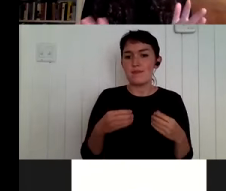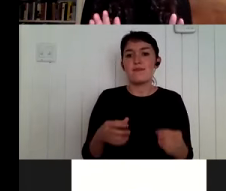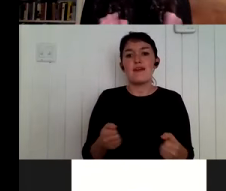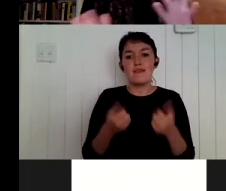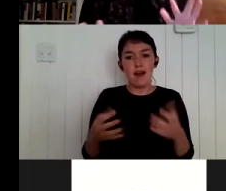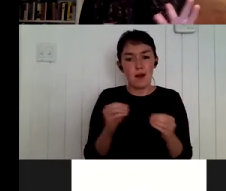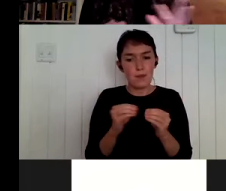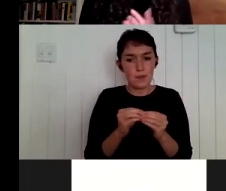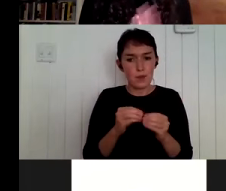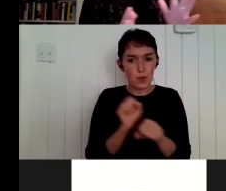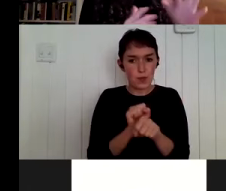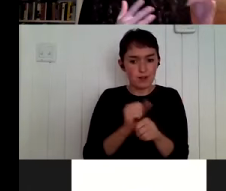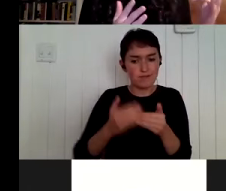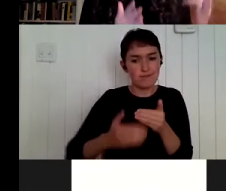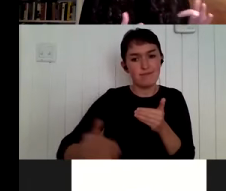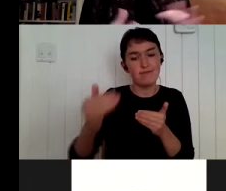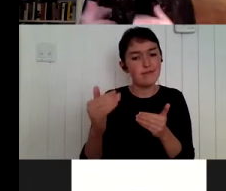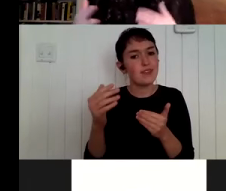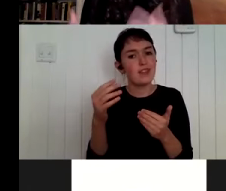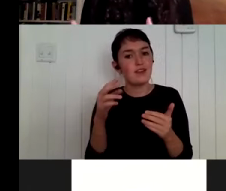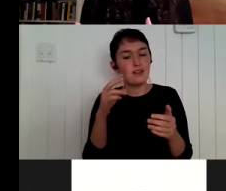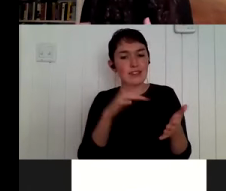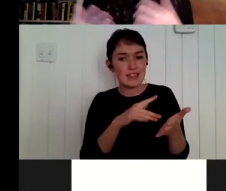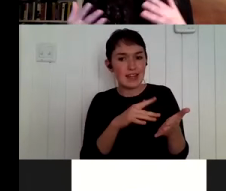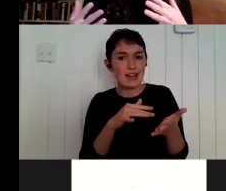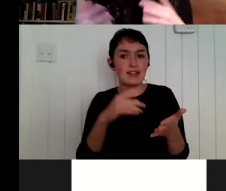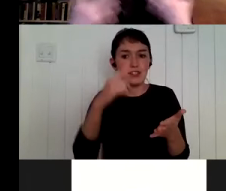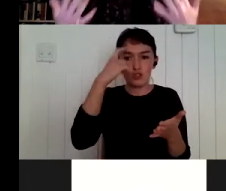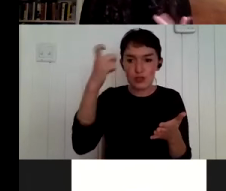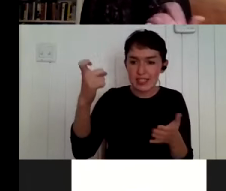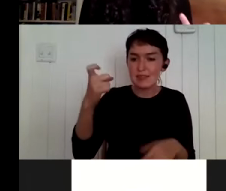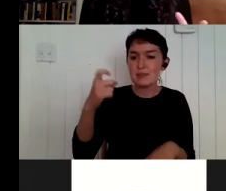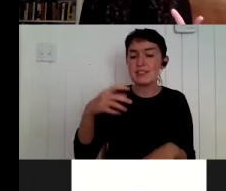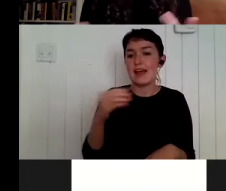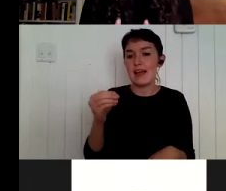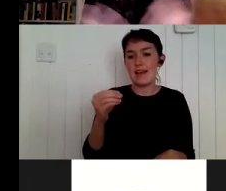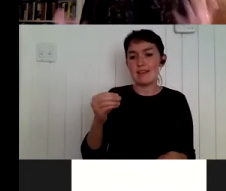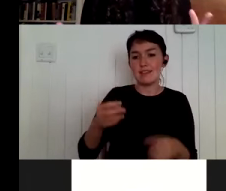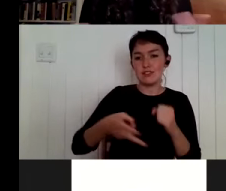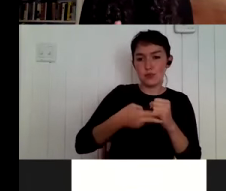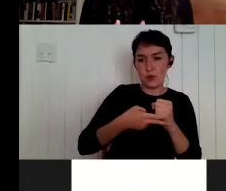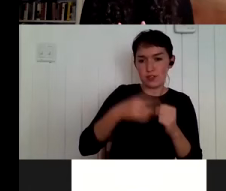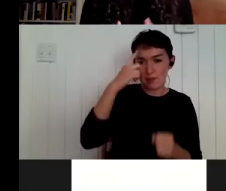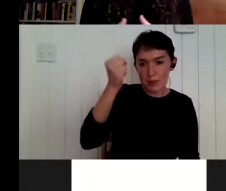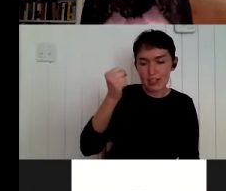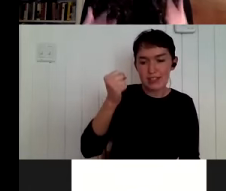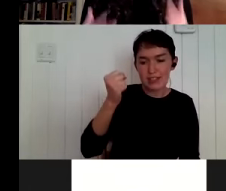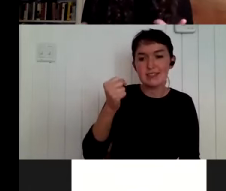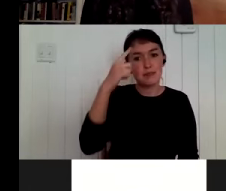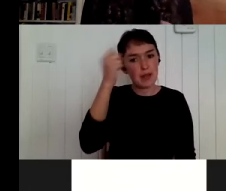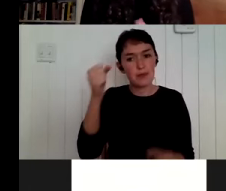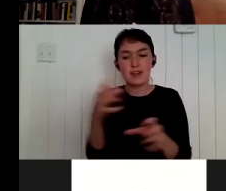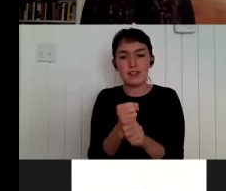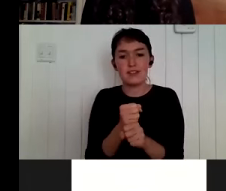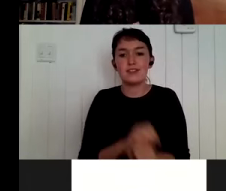anything about this relationship between dreams and consolidation or the storage of memories. And partially that's because it's just very,